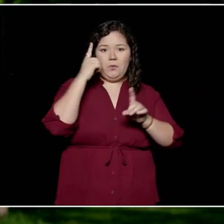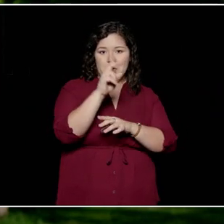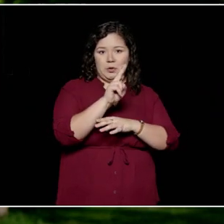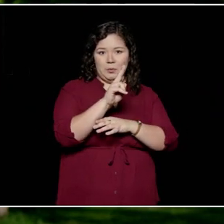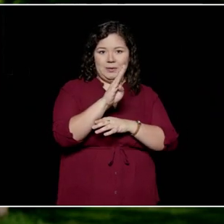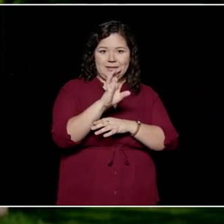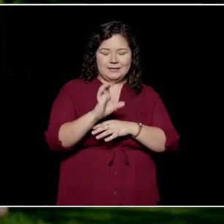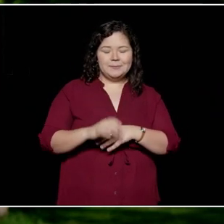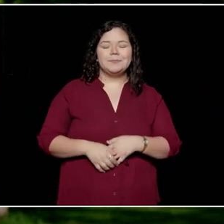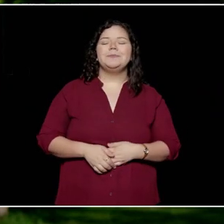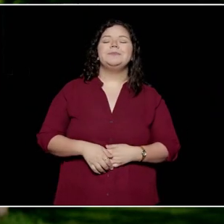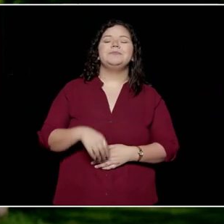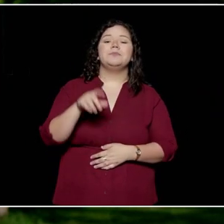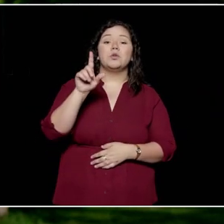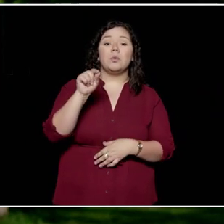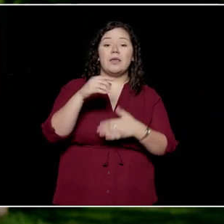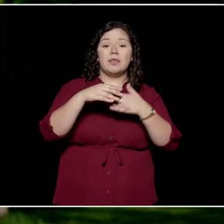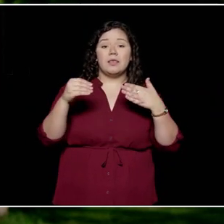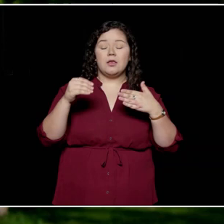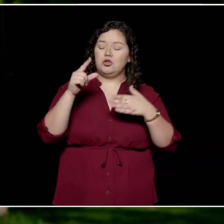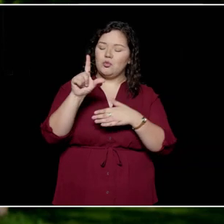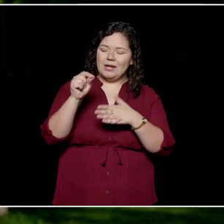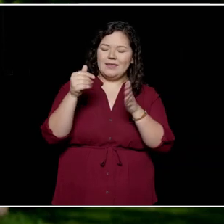graduating class gifts to the university.